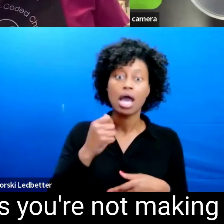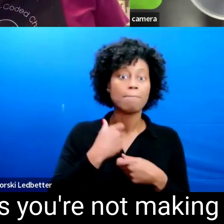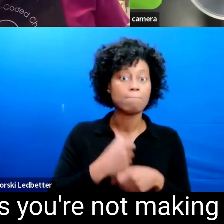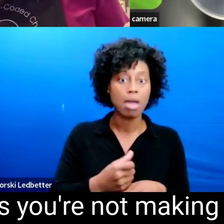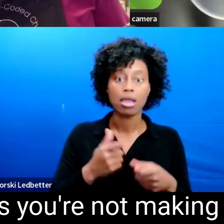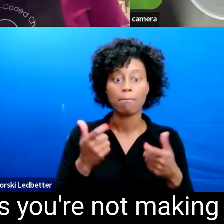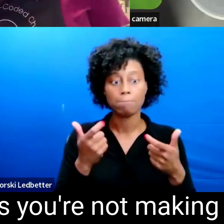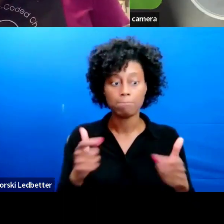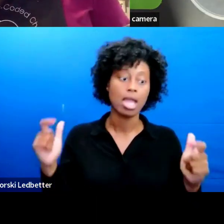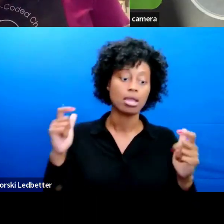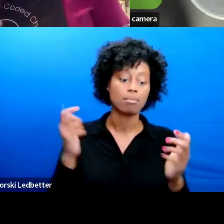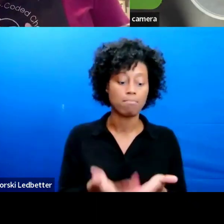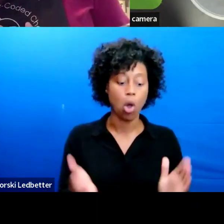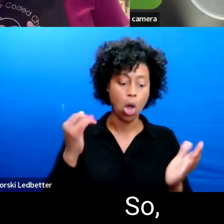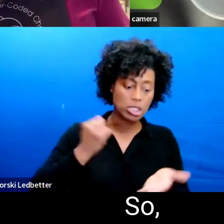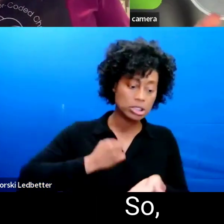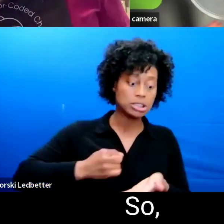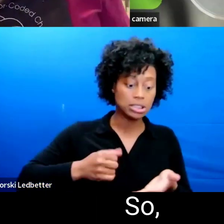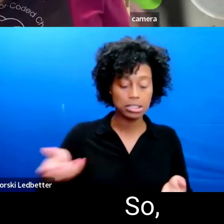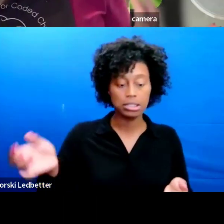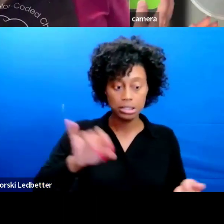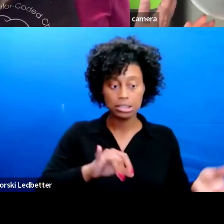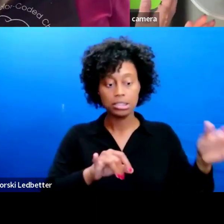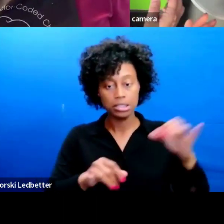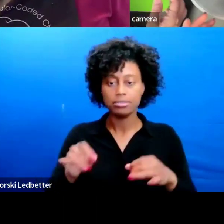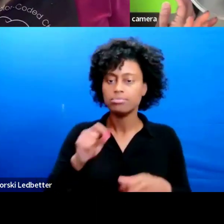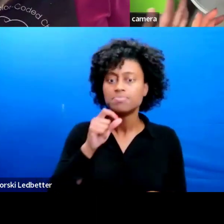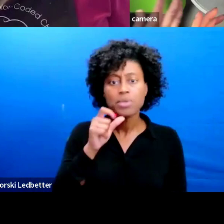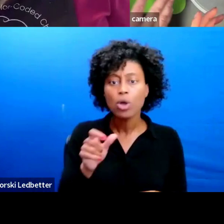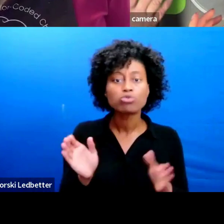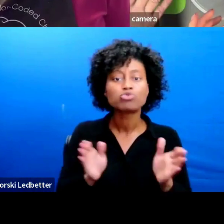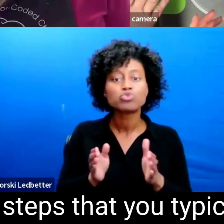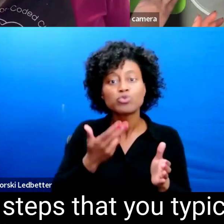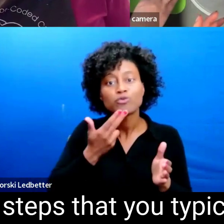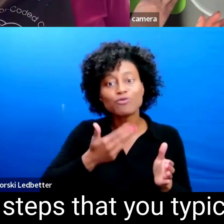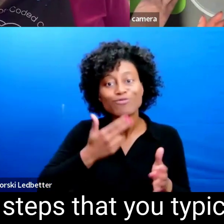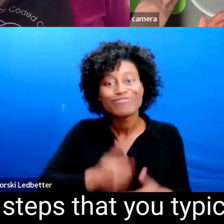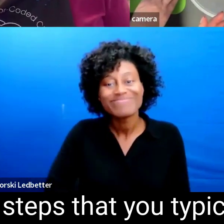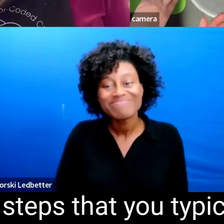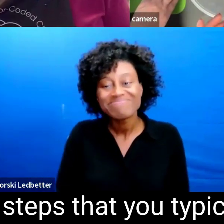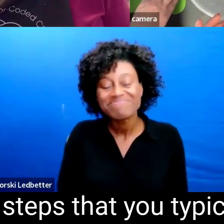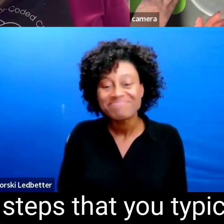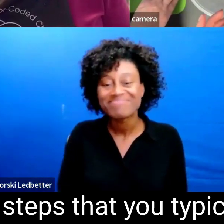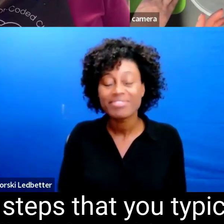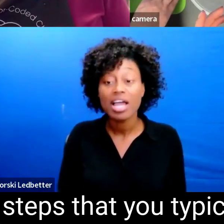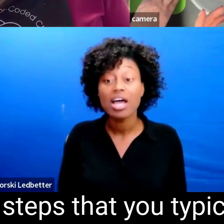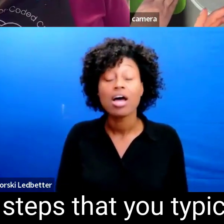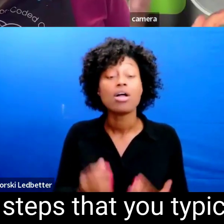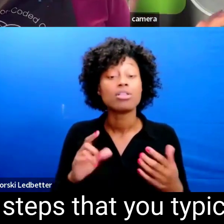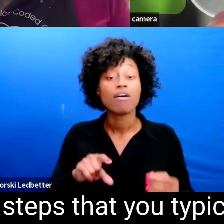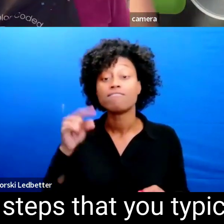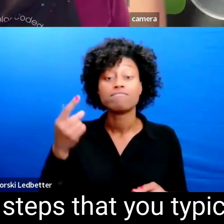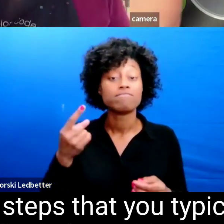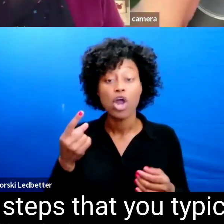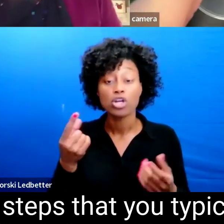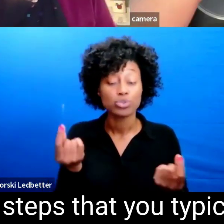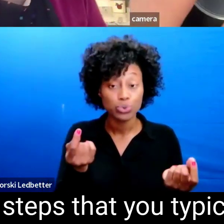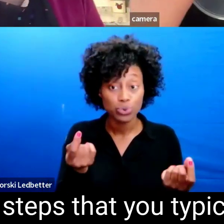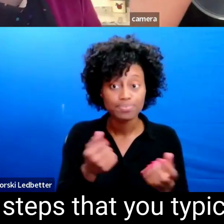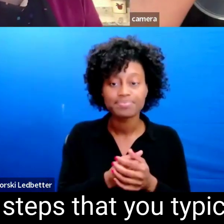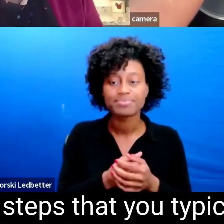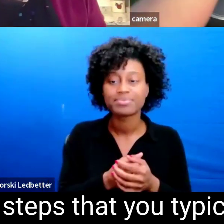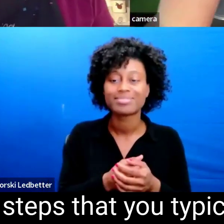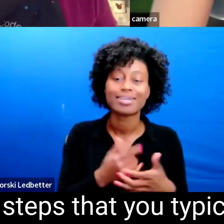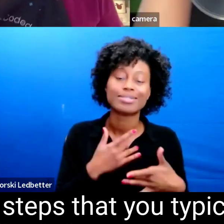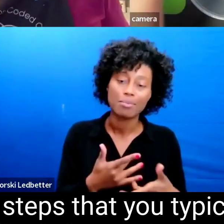giant bowl of it. So one of the first steps that you typically do, and we have